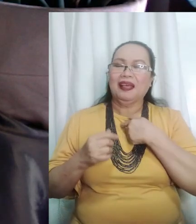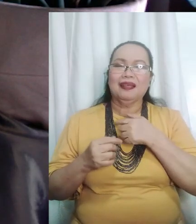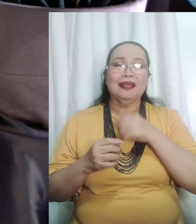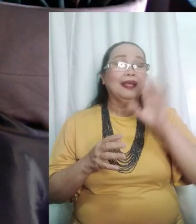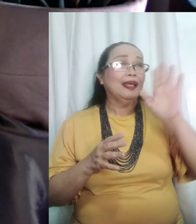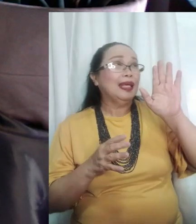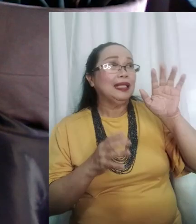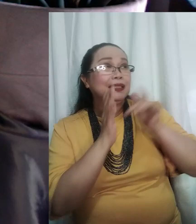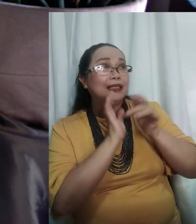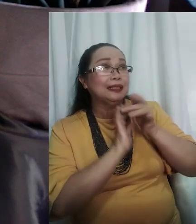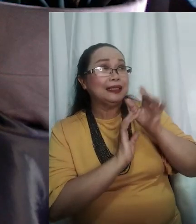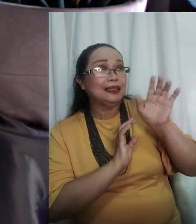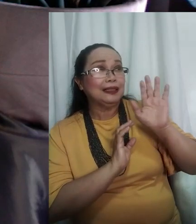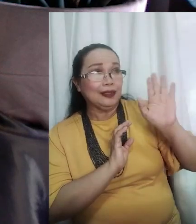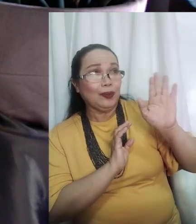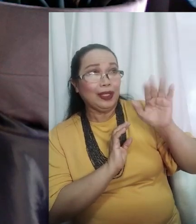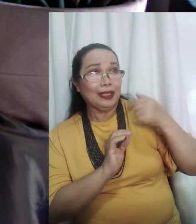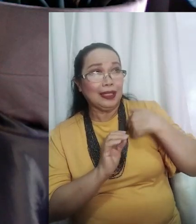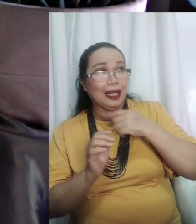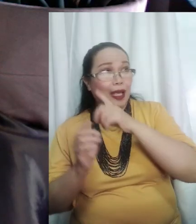that." Jesus said, "No,